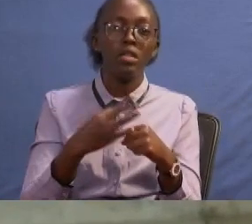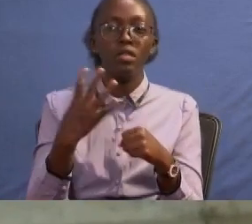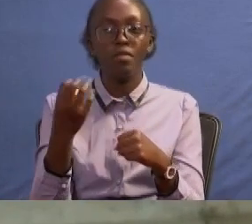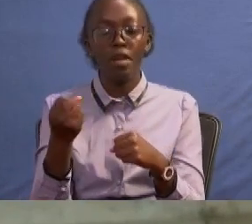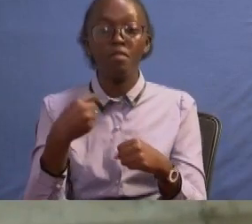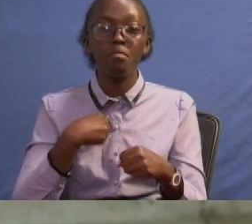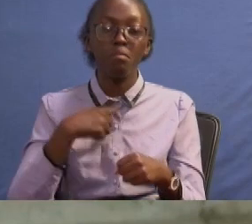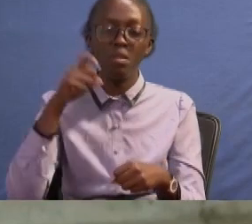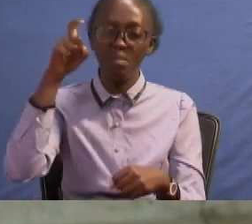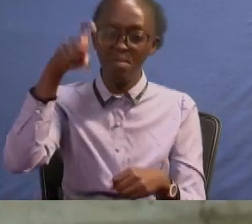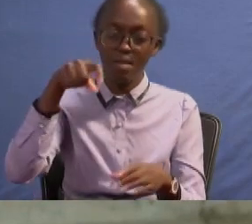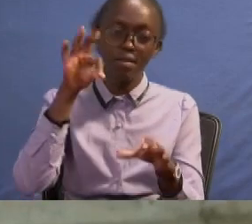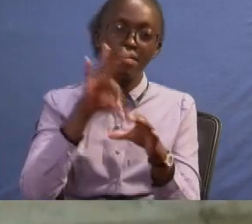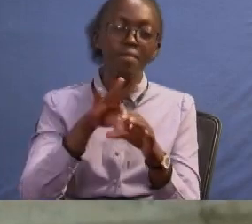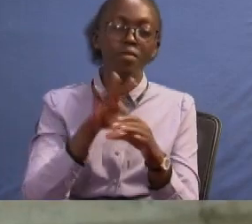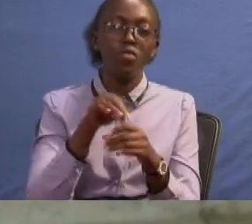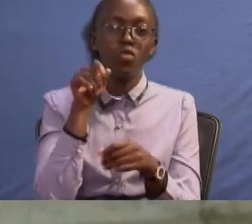vote for you.